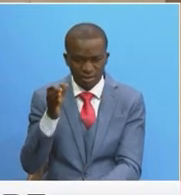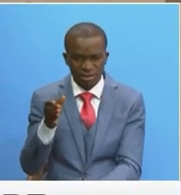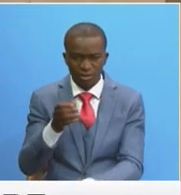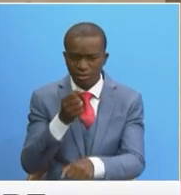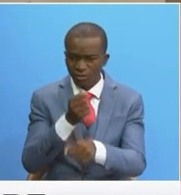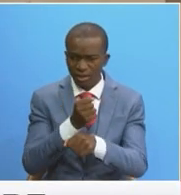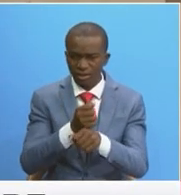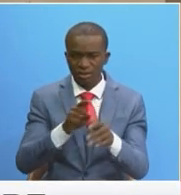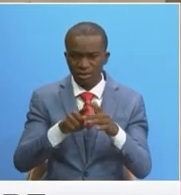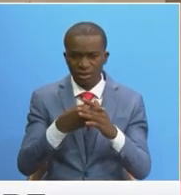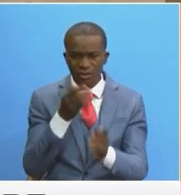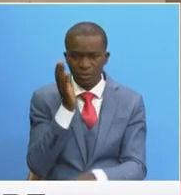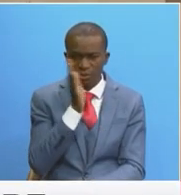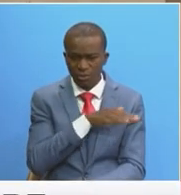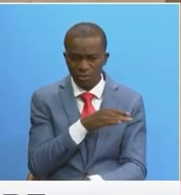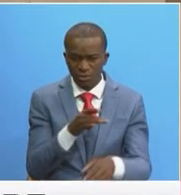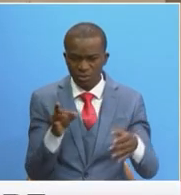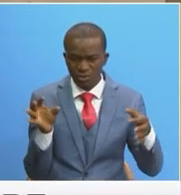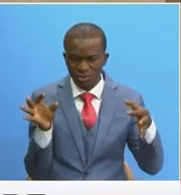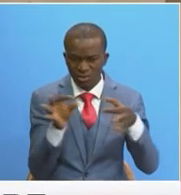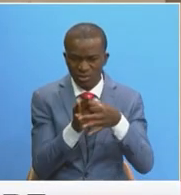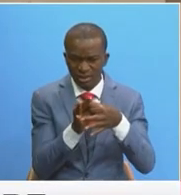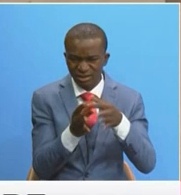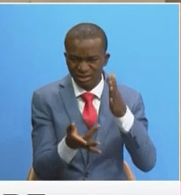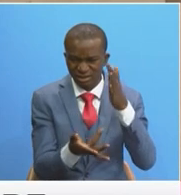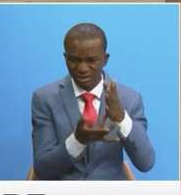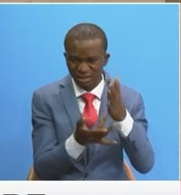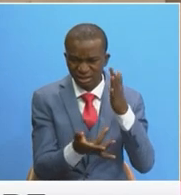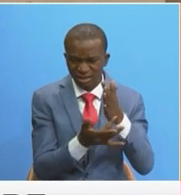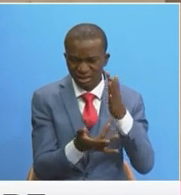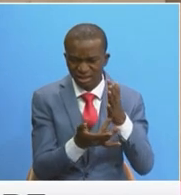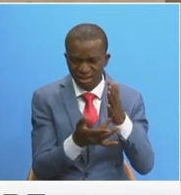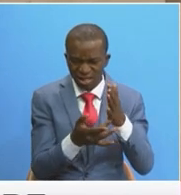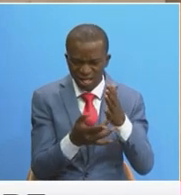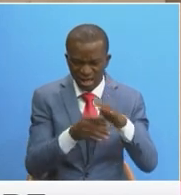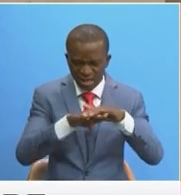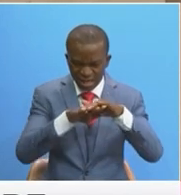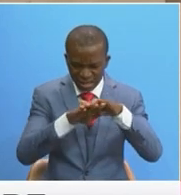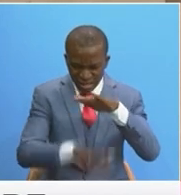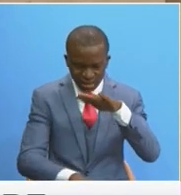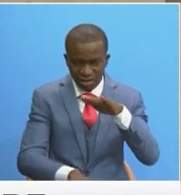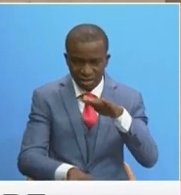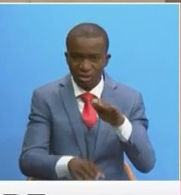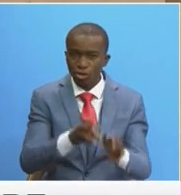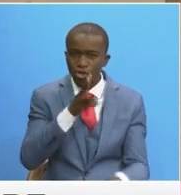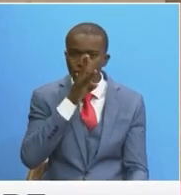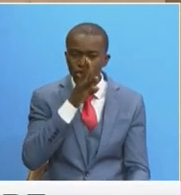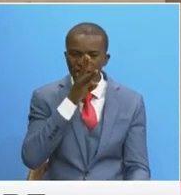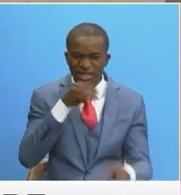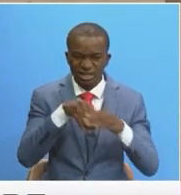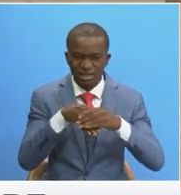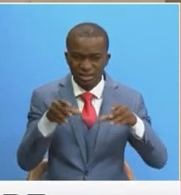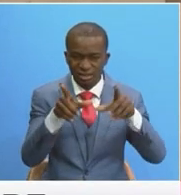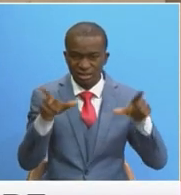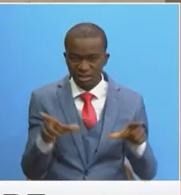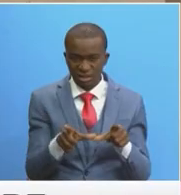to connect fiber and deliver it underwater along Lake